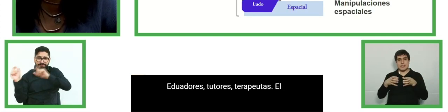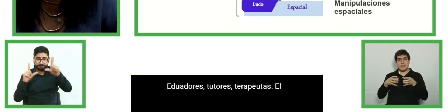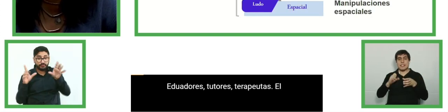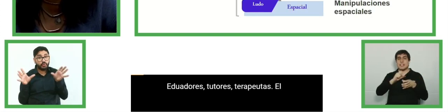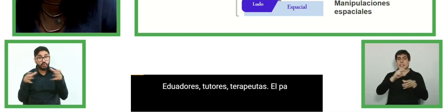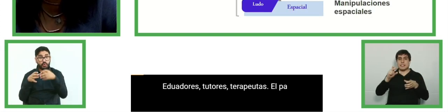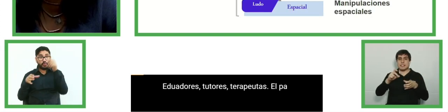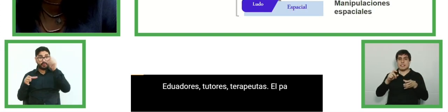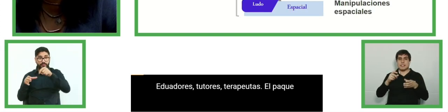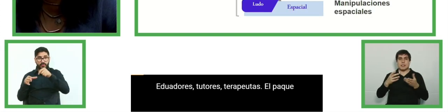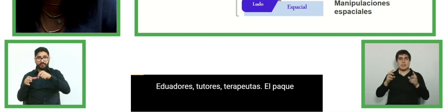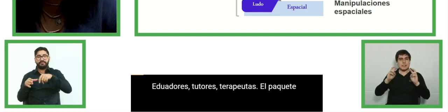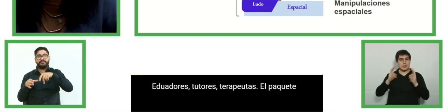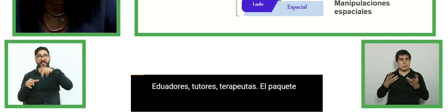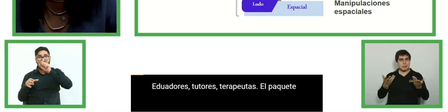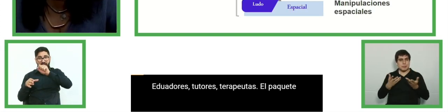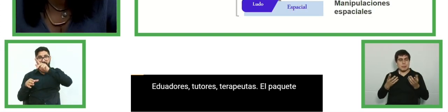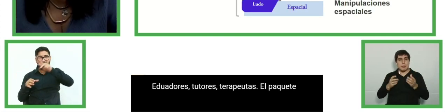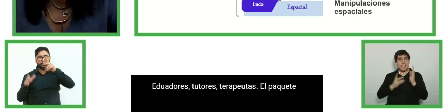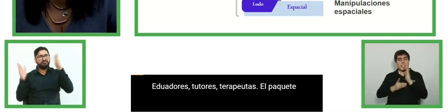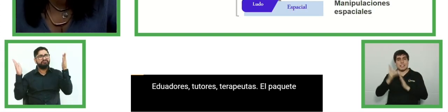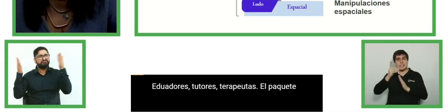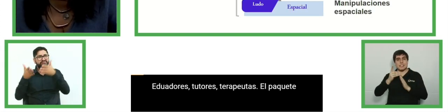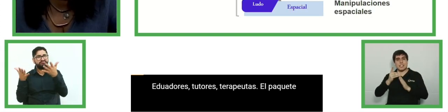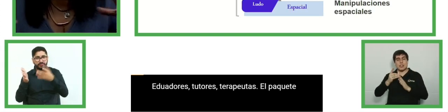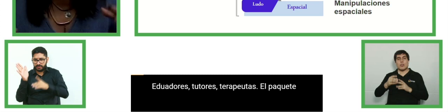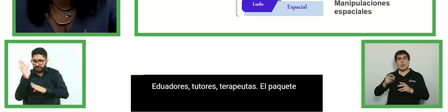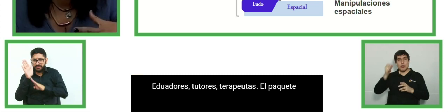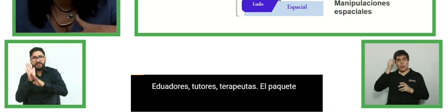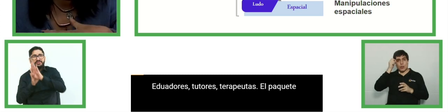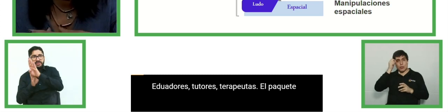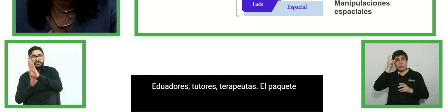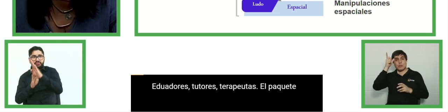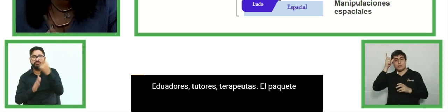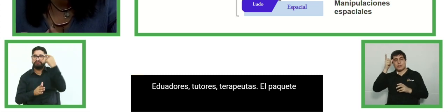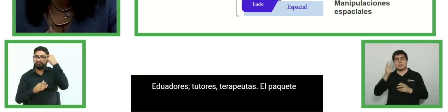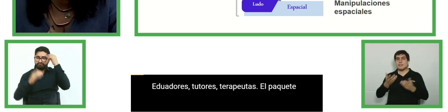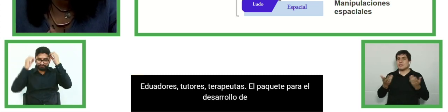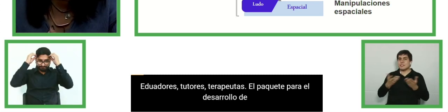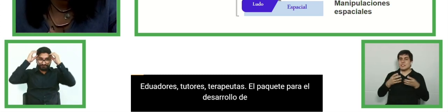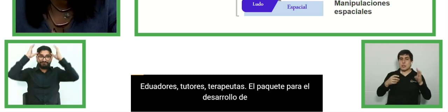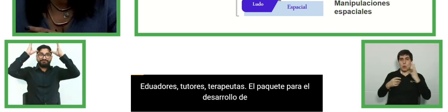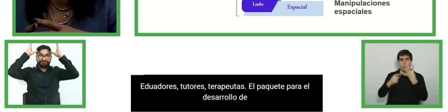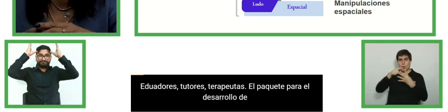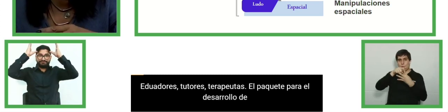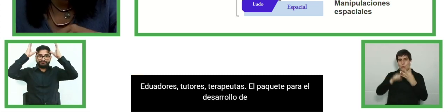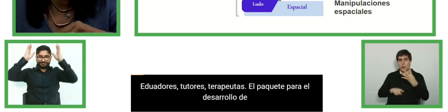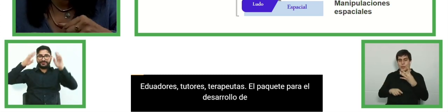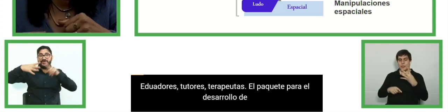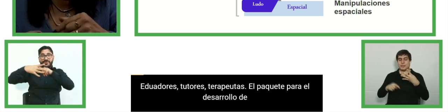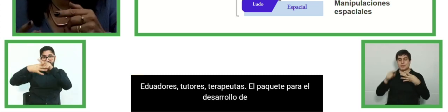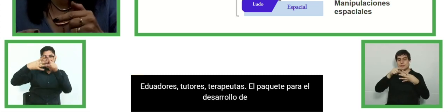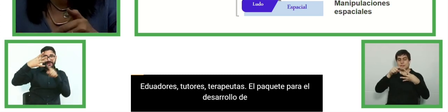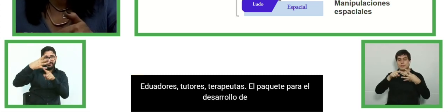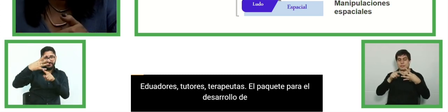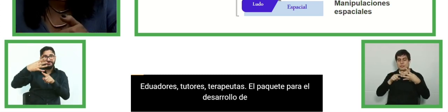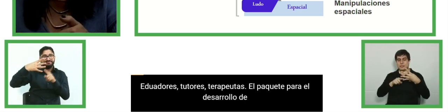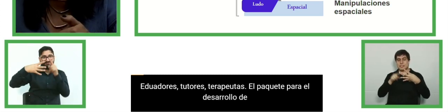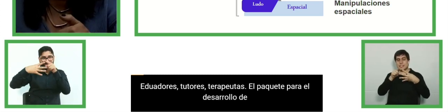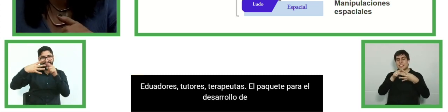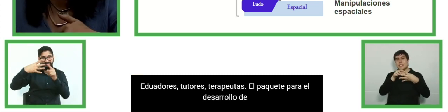abilities is conformed by four groups. De los 20 mini videojuegos, of the 20 mini